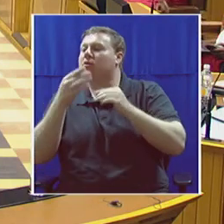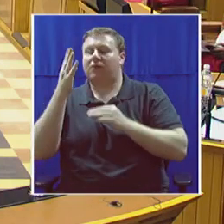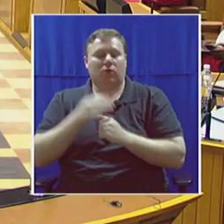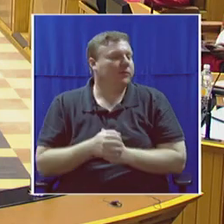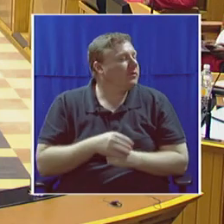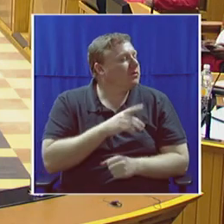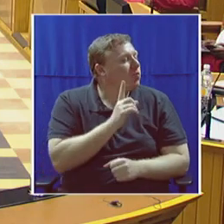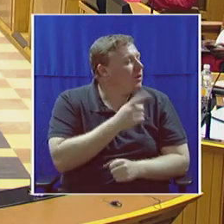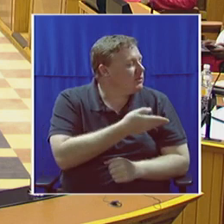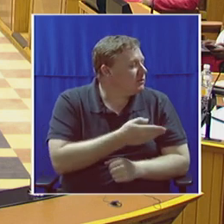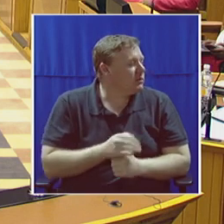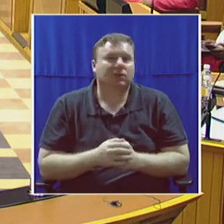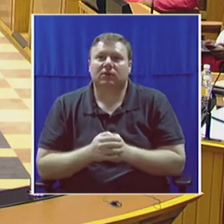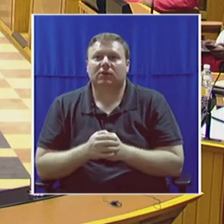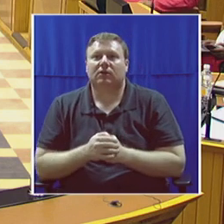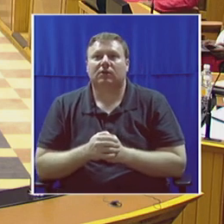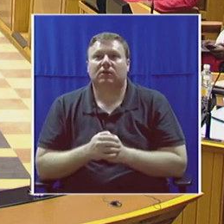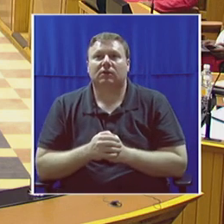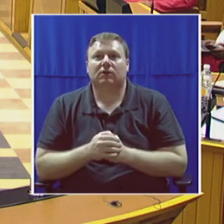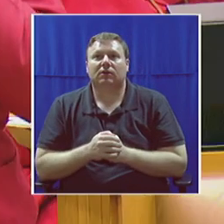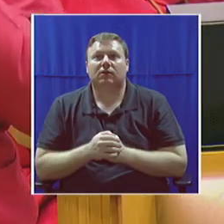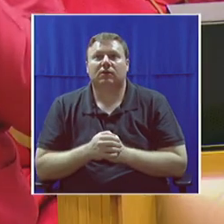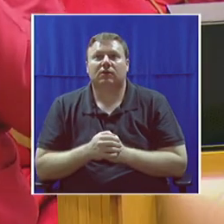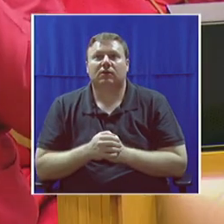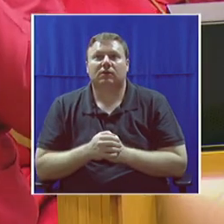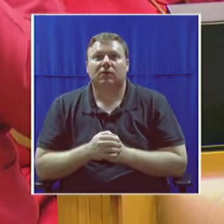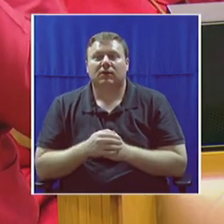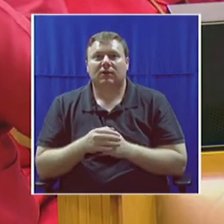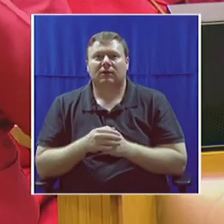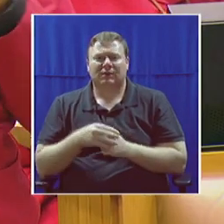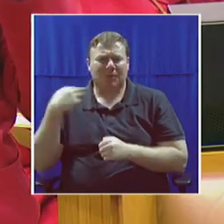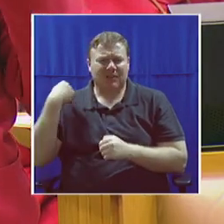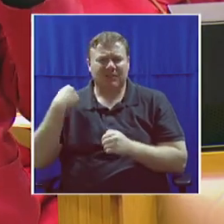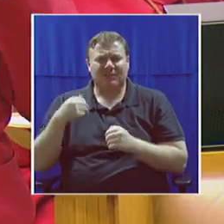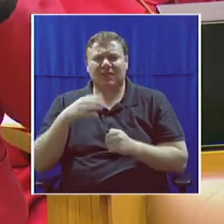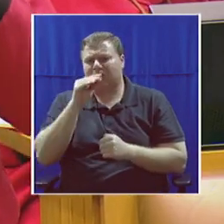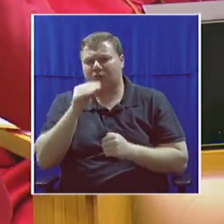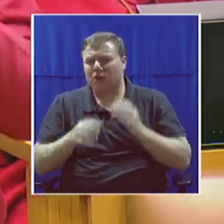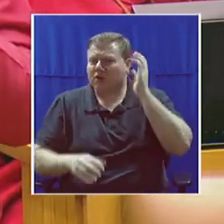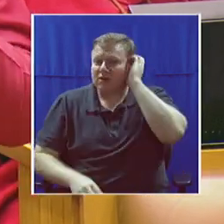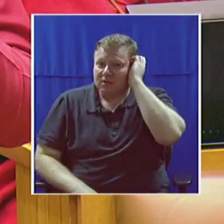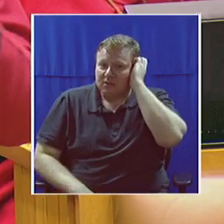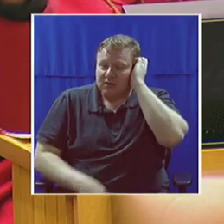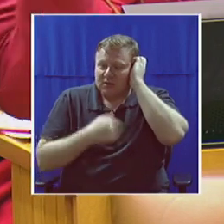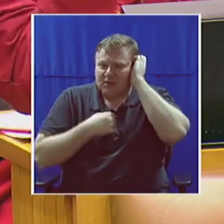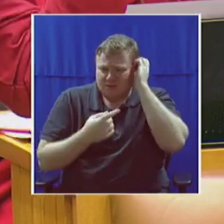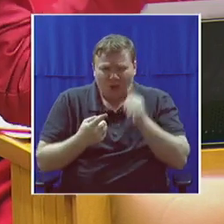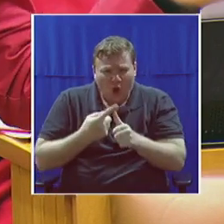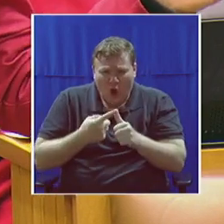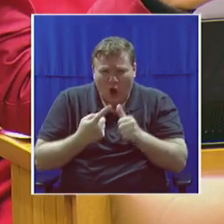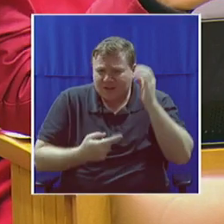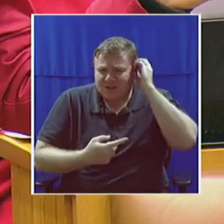honorable the minister is speaking to us with an earphone is she being told answers from the